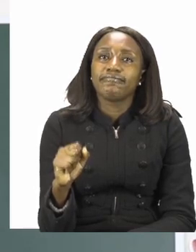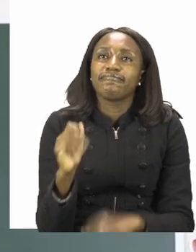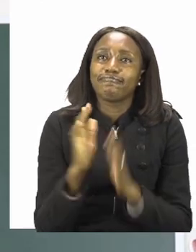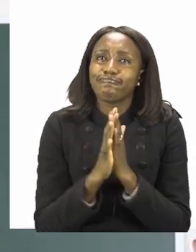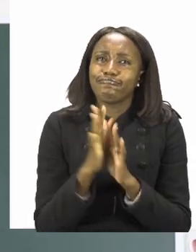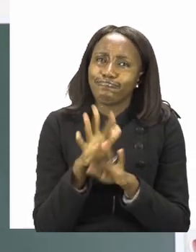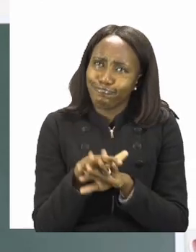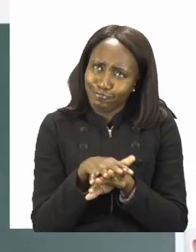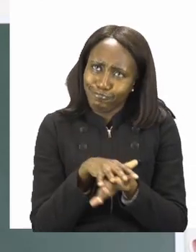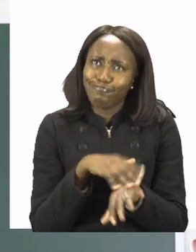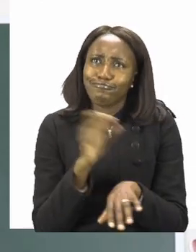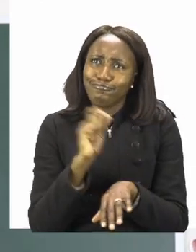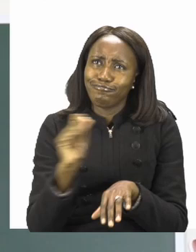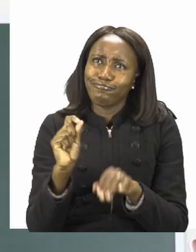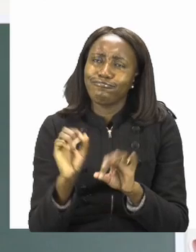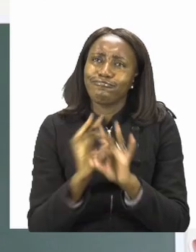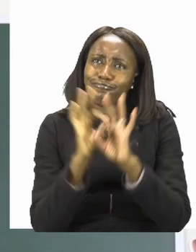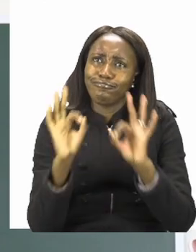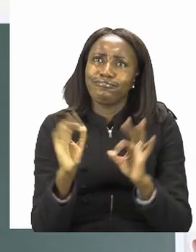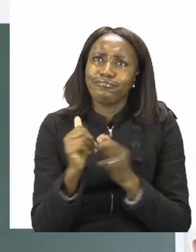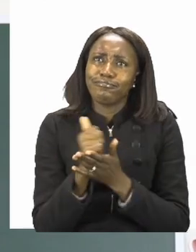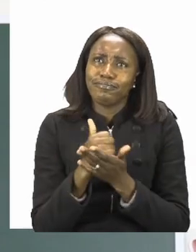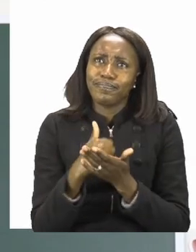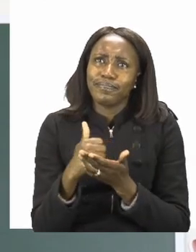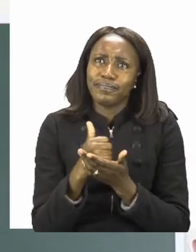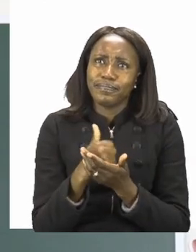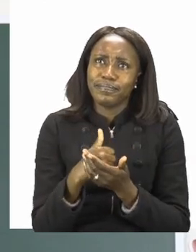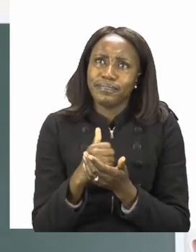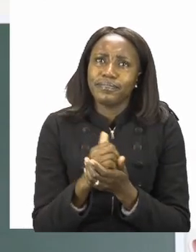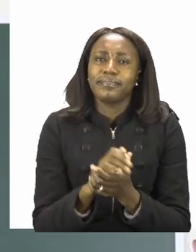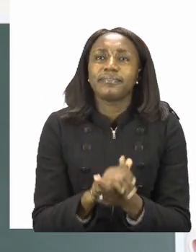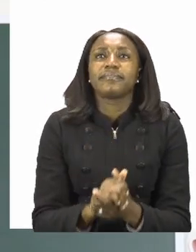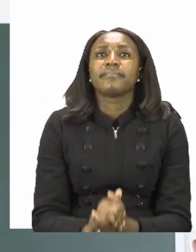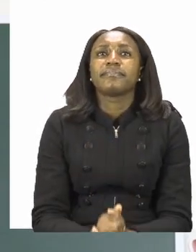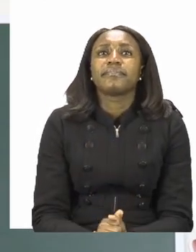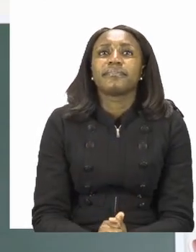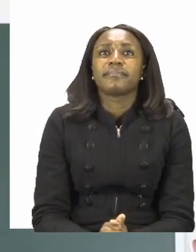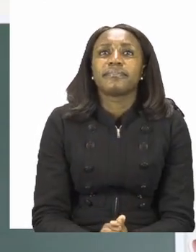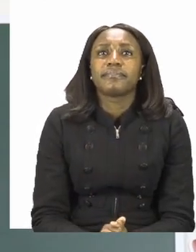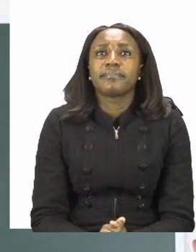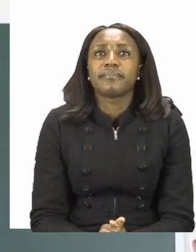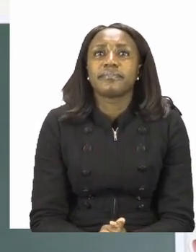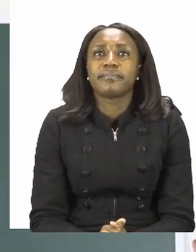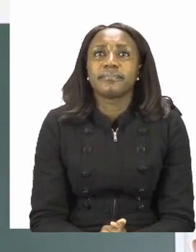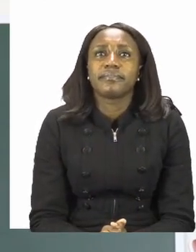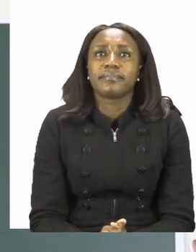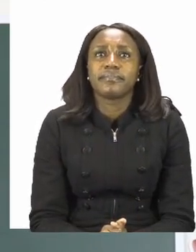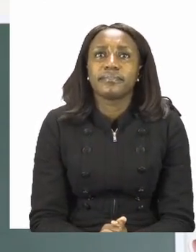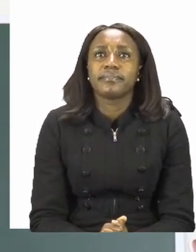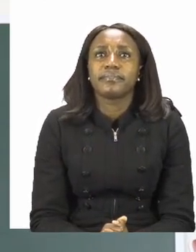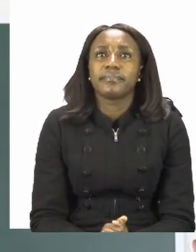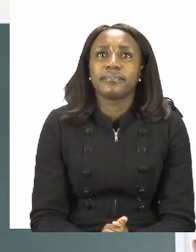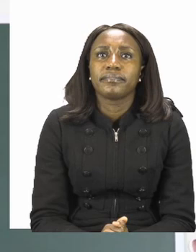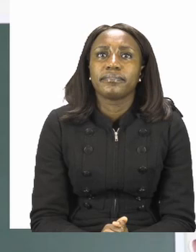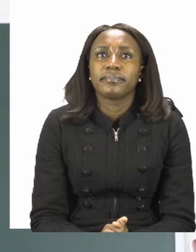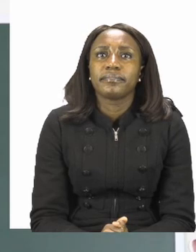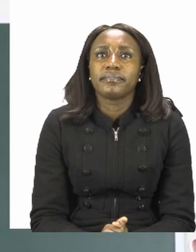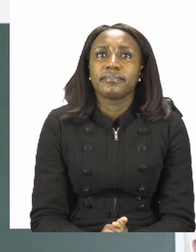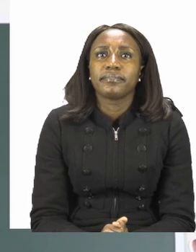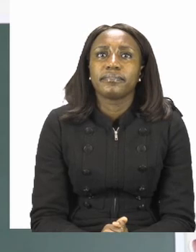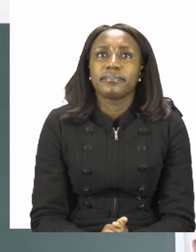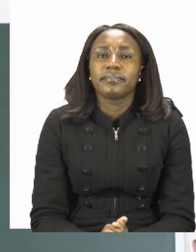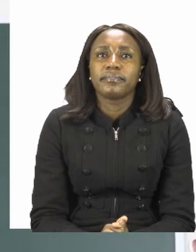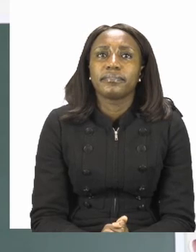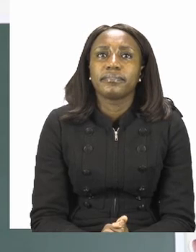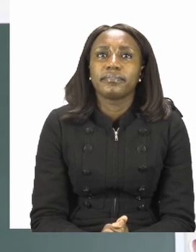nice and round, and make sure that it's facing the correct way. Press your pencil